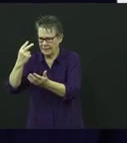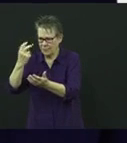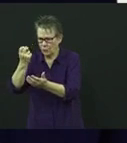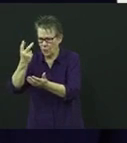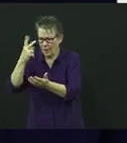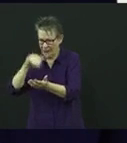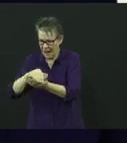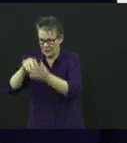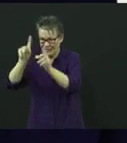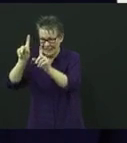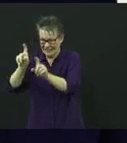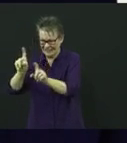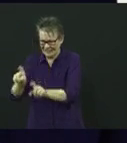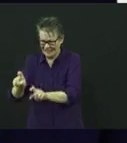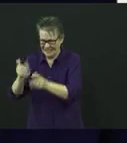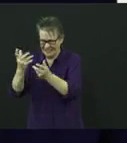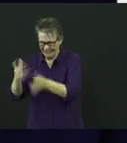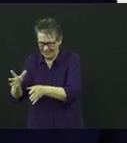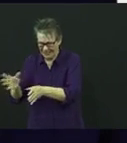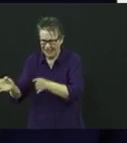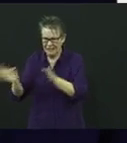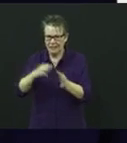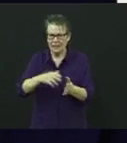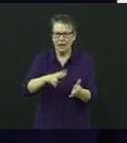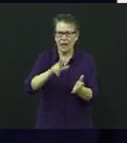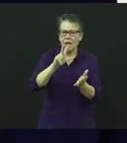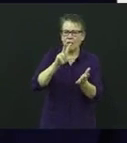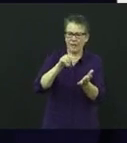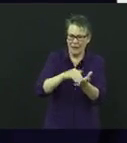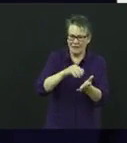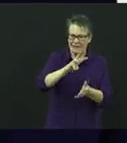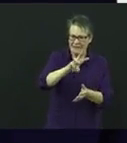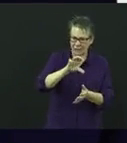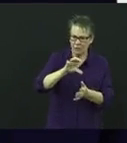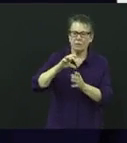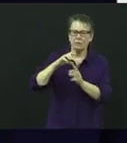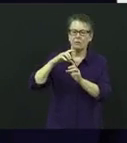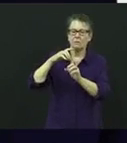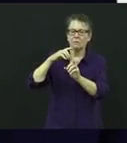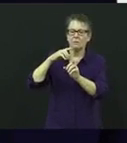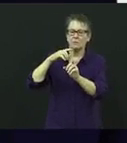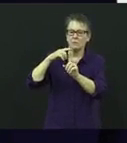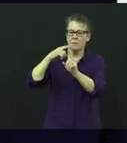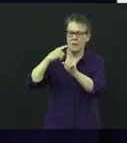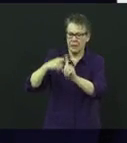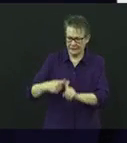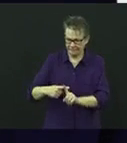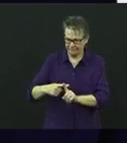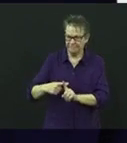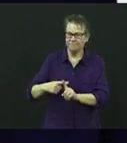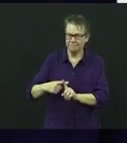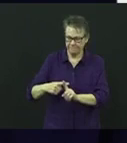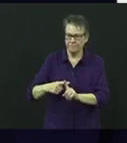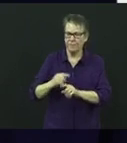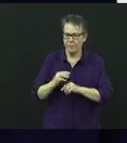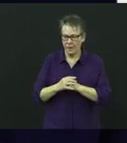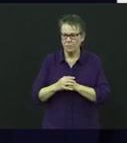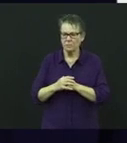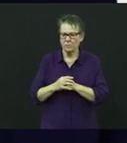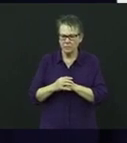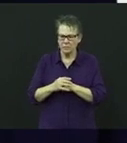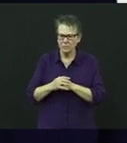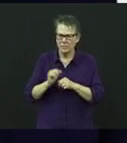performed and how many have tested positive. That will help us in our predictive modeling of the type